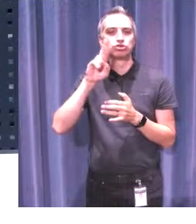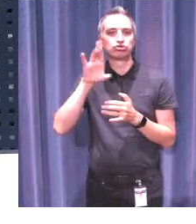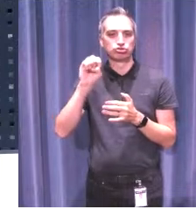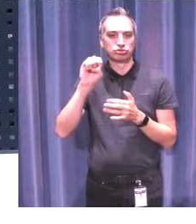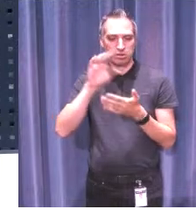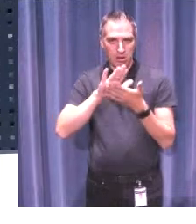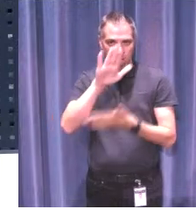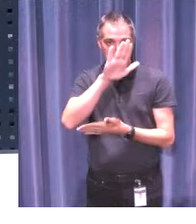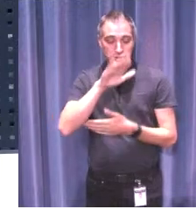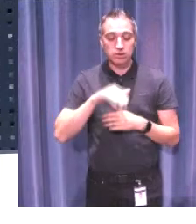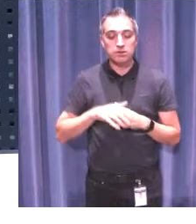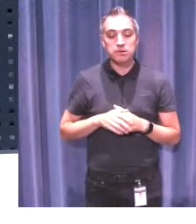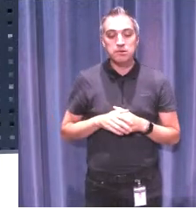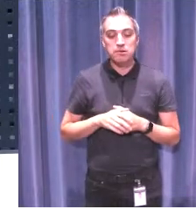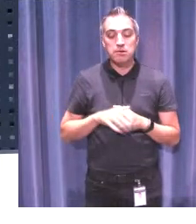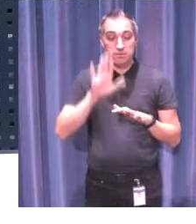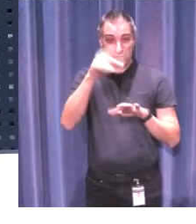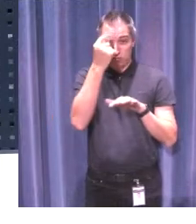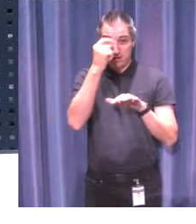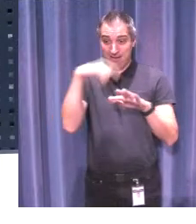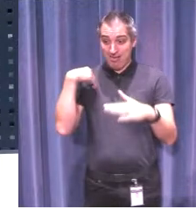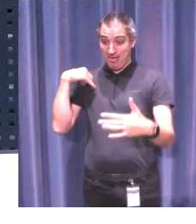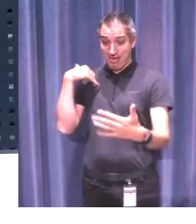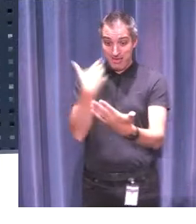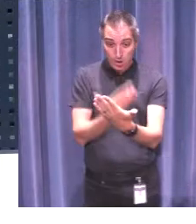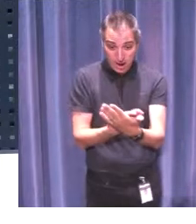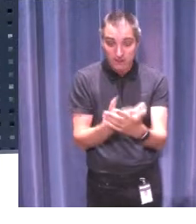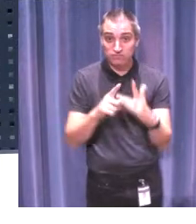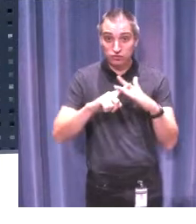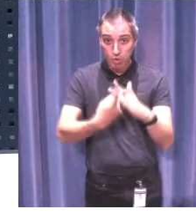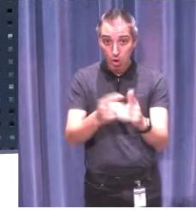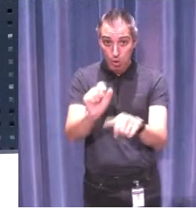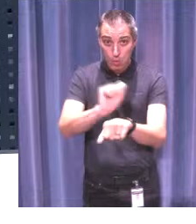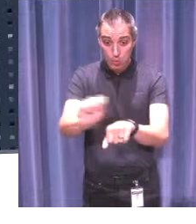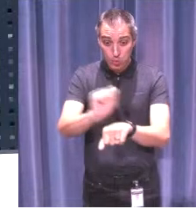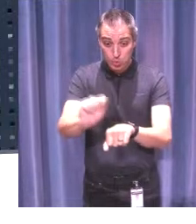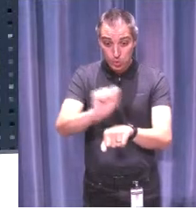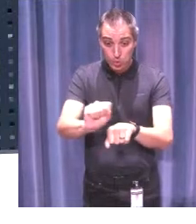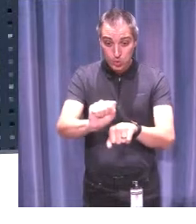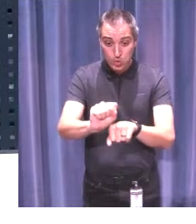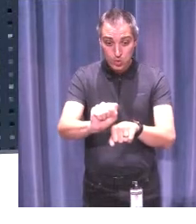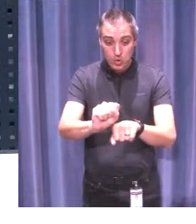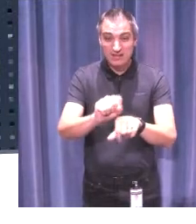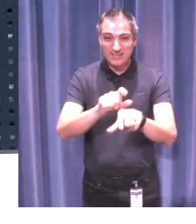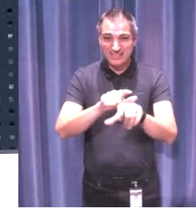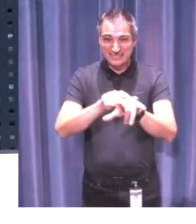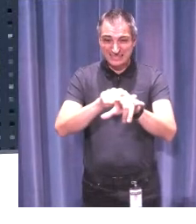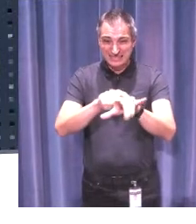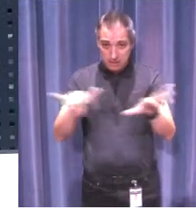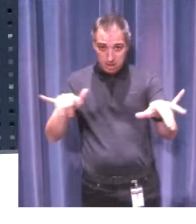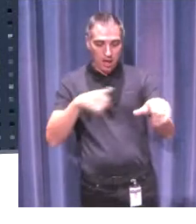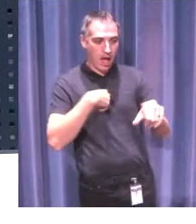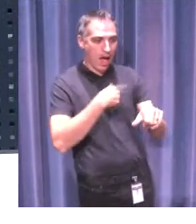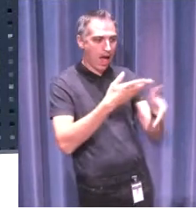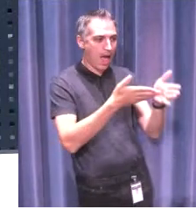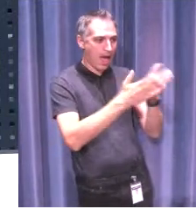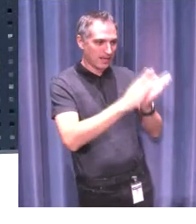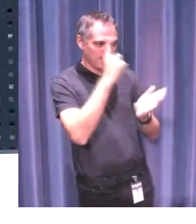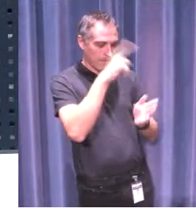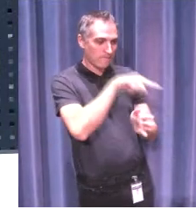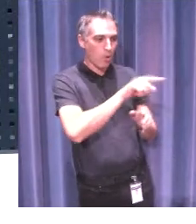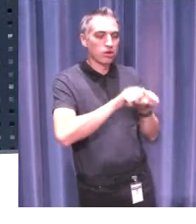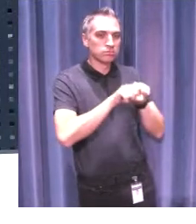simultaneously with when I showed up to start work there, I asked them to run a climate